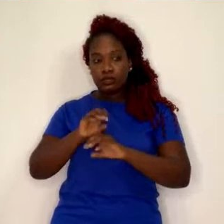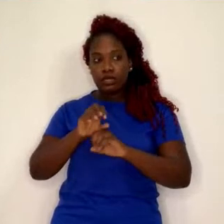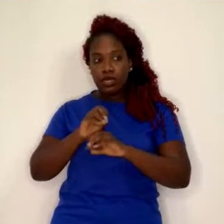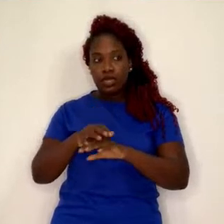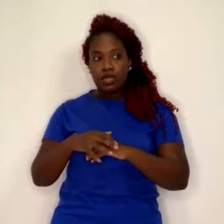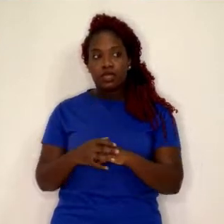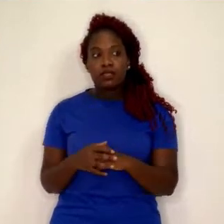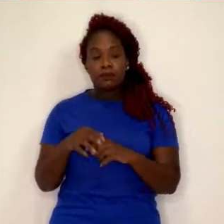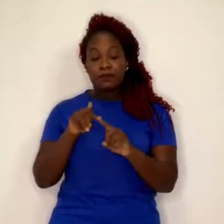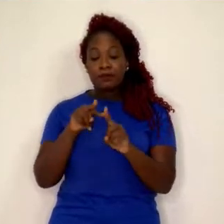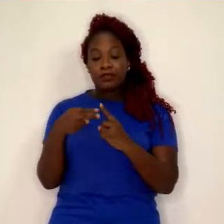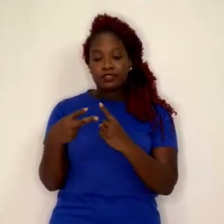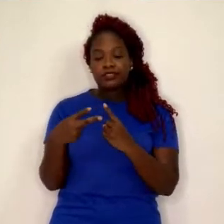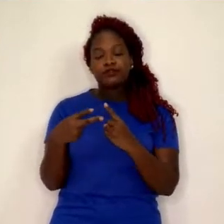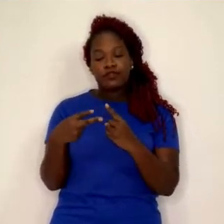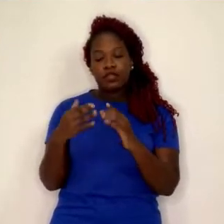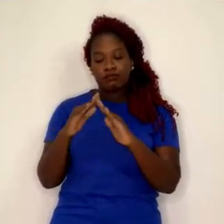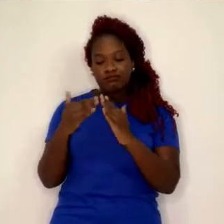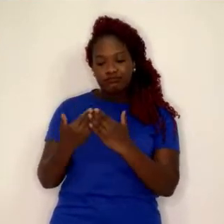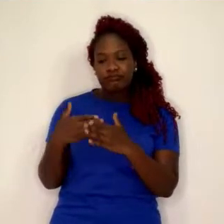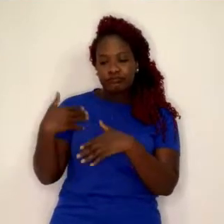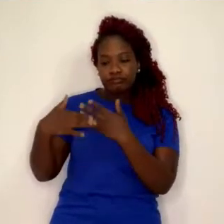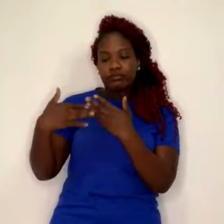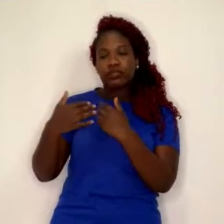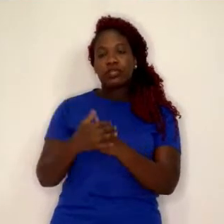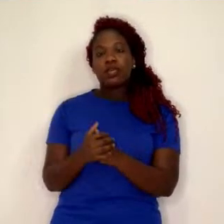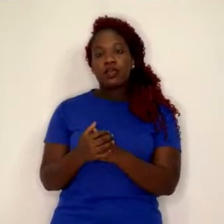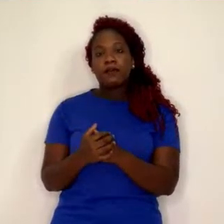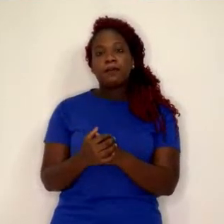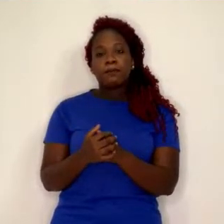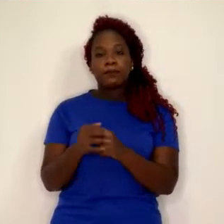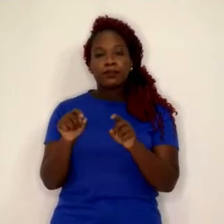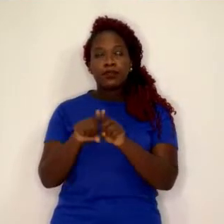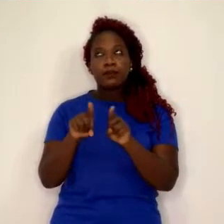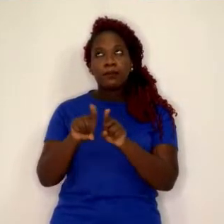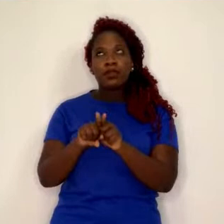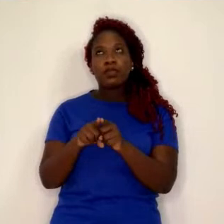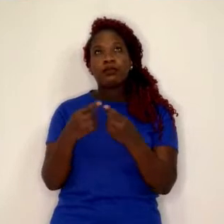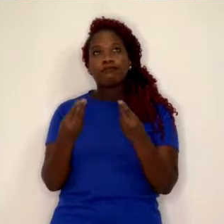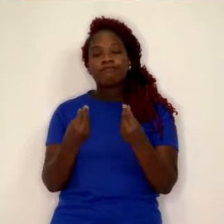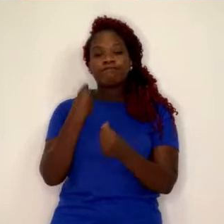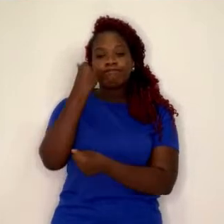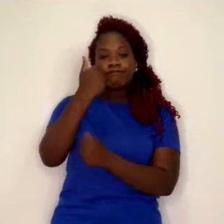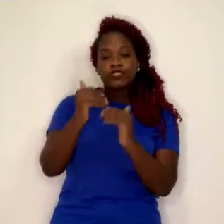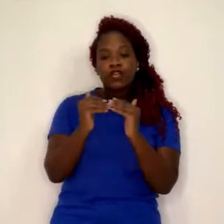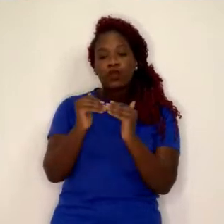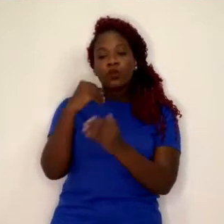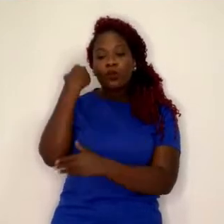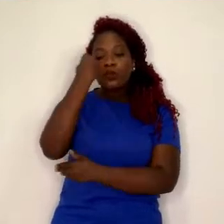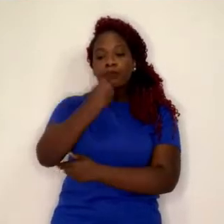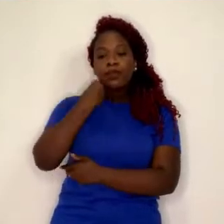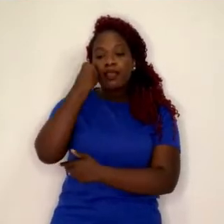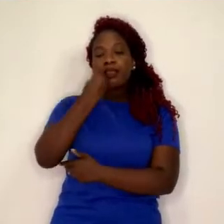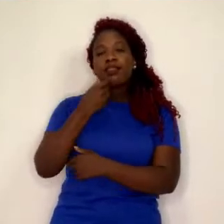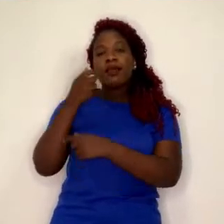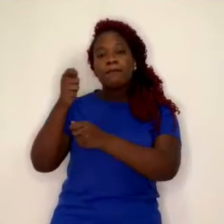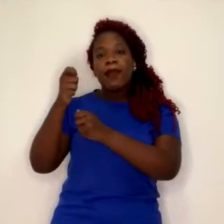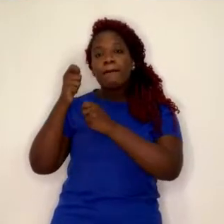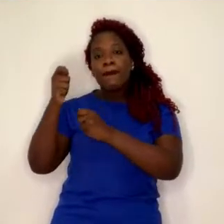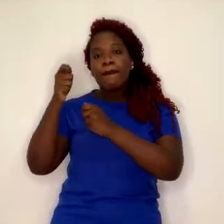of educating from a standpoint of schooling, but from the experiences